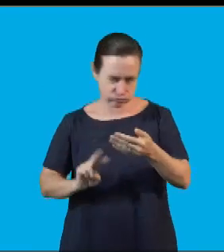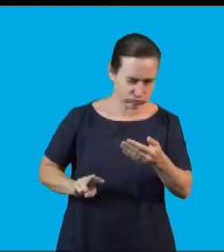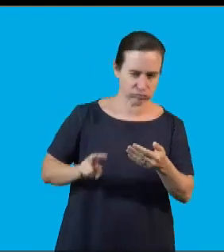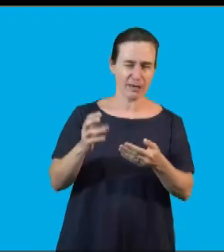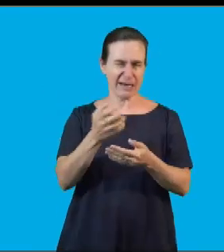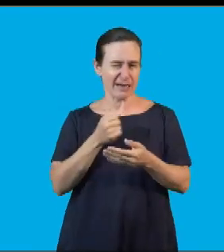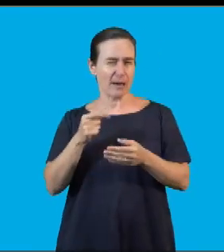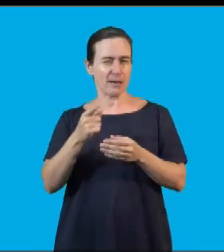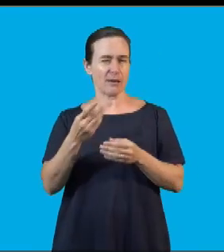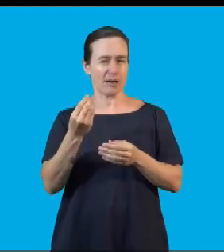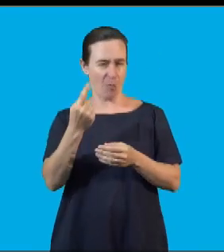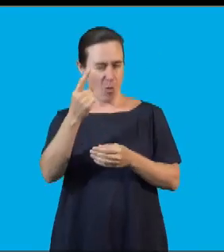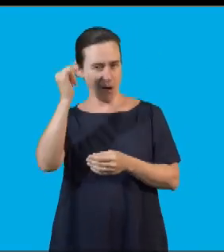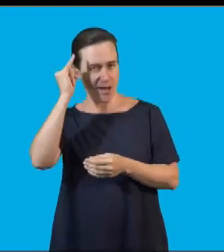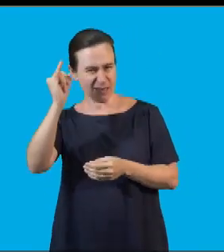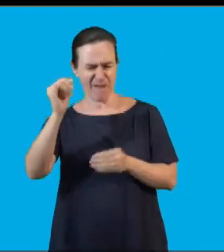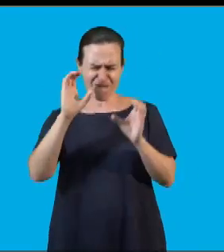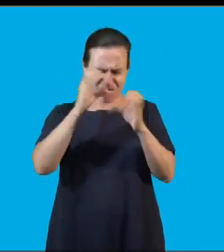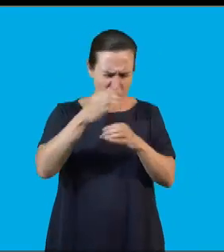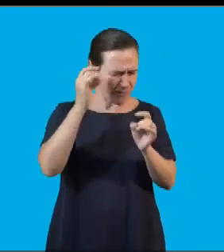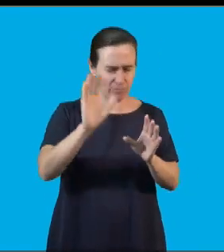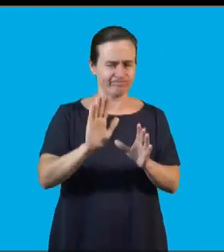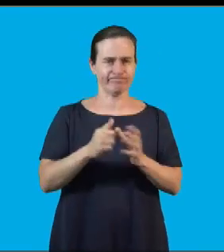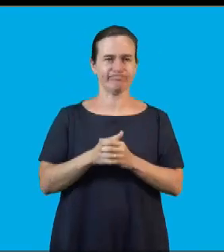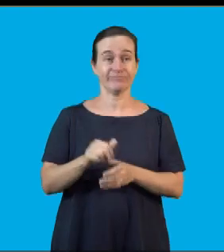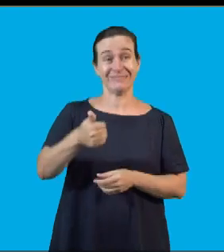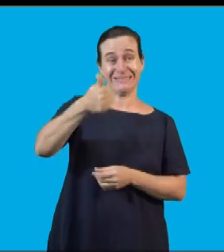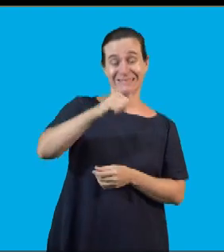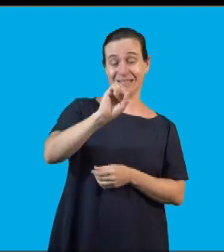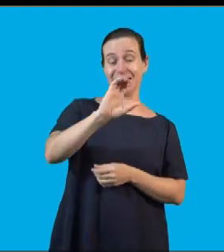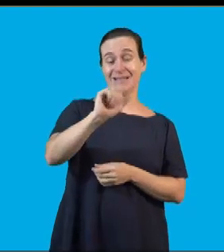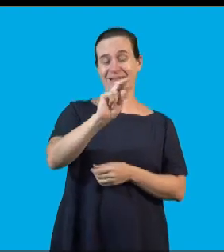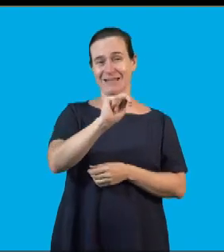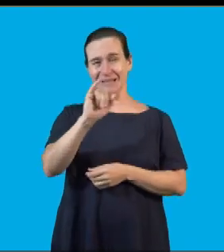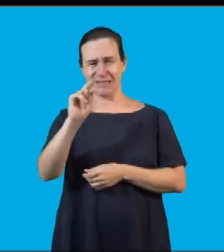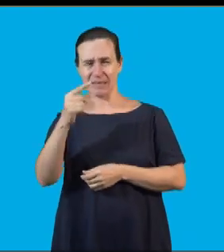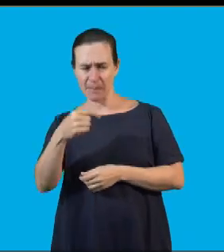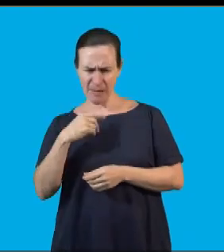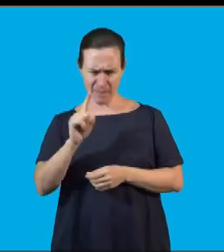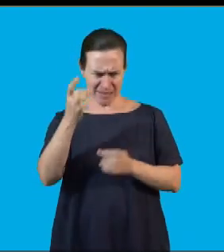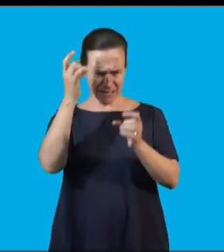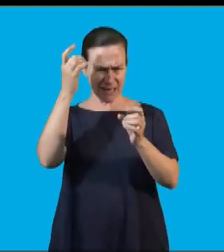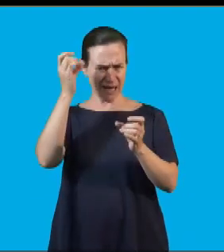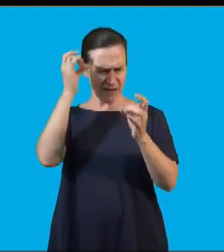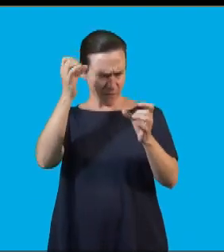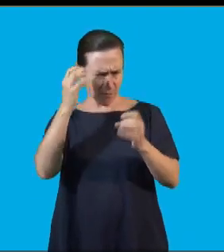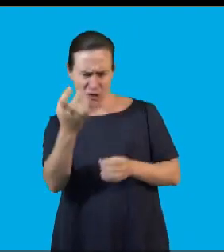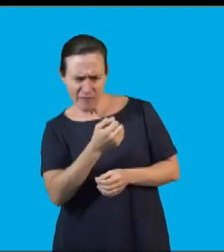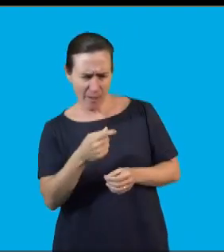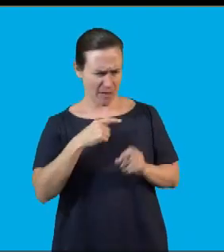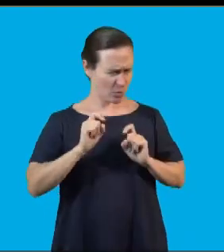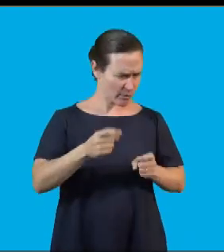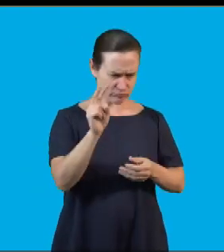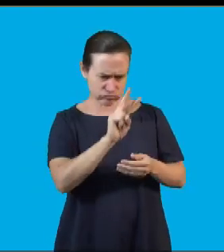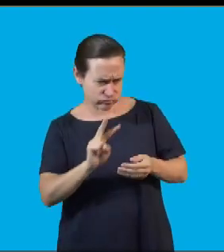get a general idea of the content without focusing on the details. Scanning, that means rapidly searching through the text to find